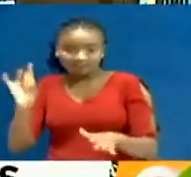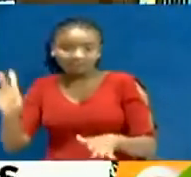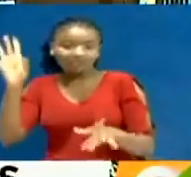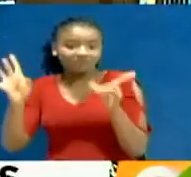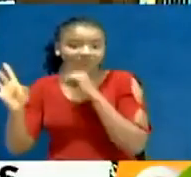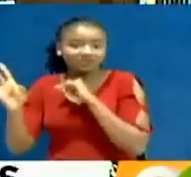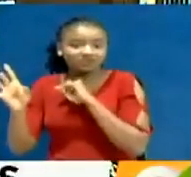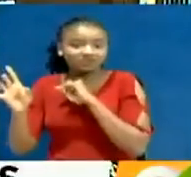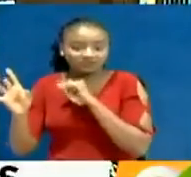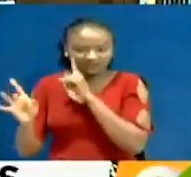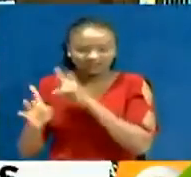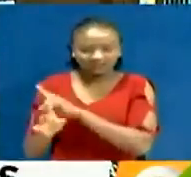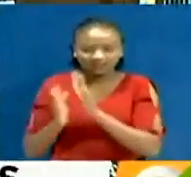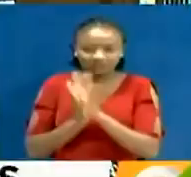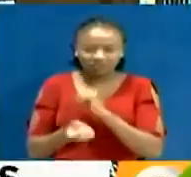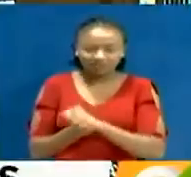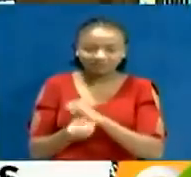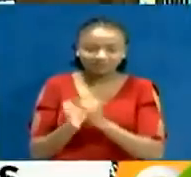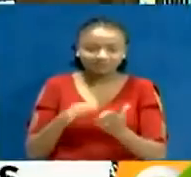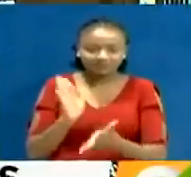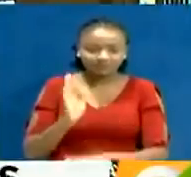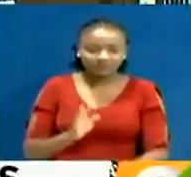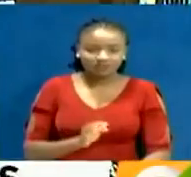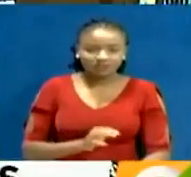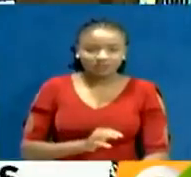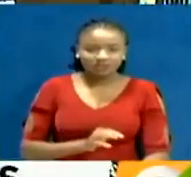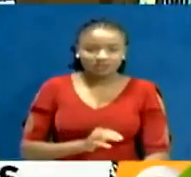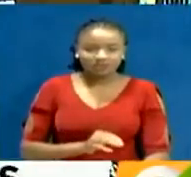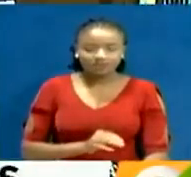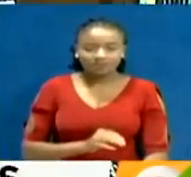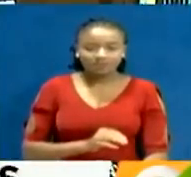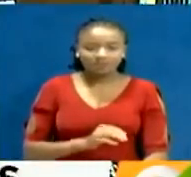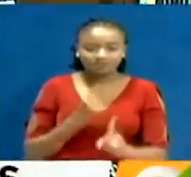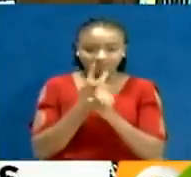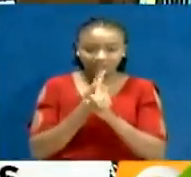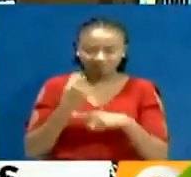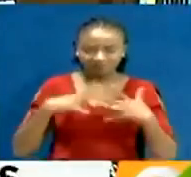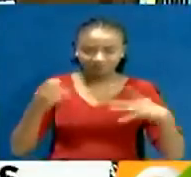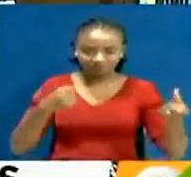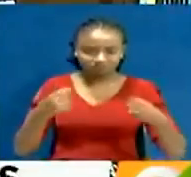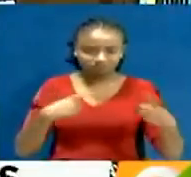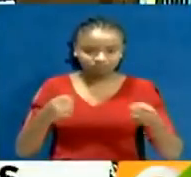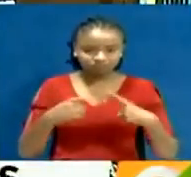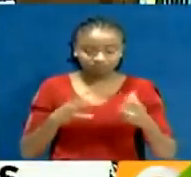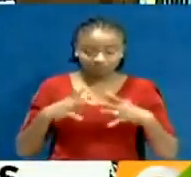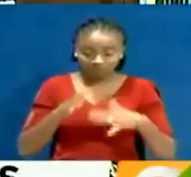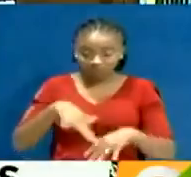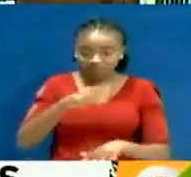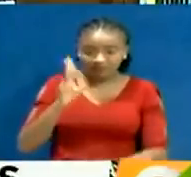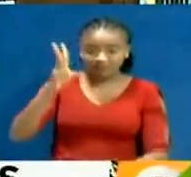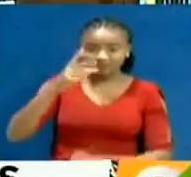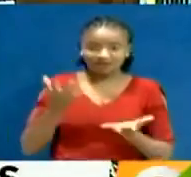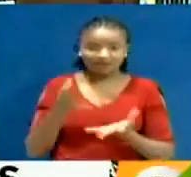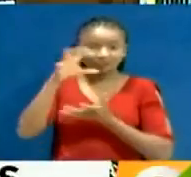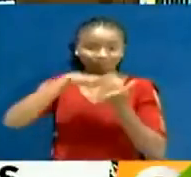Mahmoud's impeachment. Stephen Leto begins our coverage this evening with a flurry of statements that have left residents of Wajir County